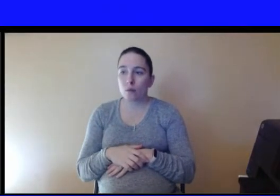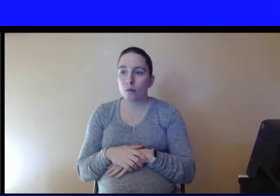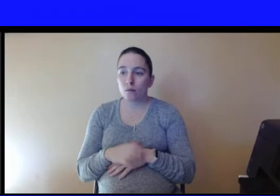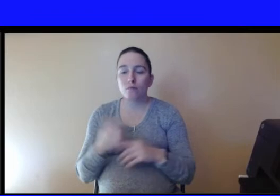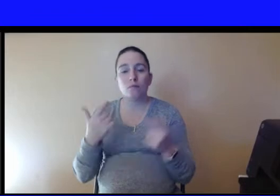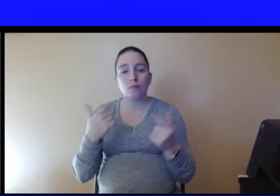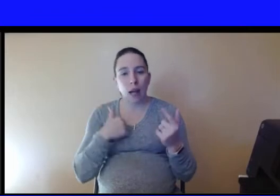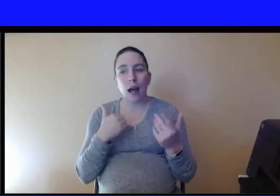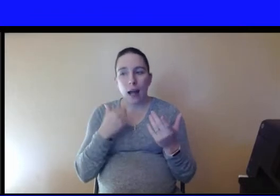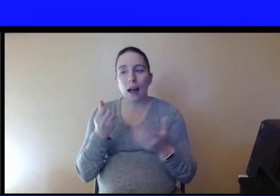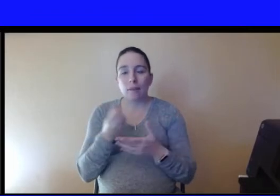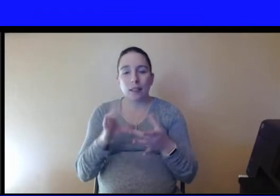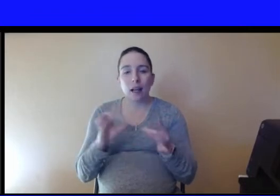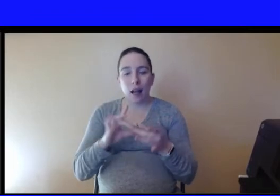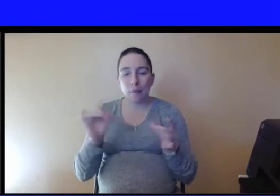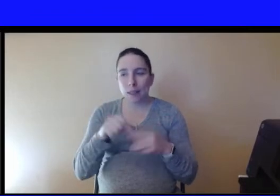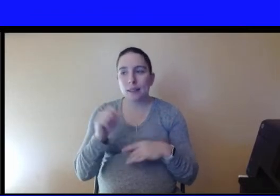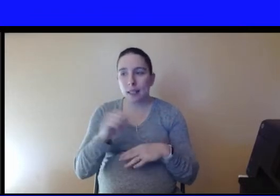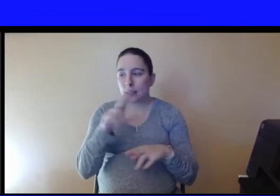I certainly second that, Barbara.